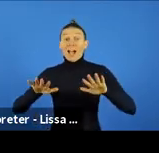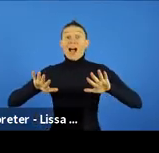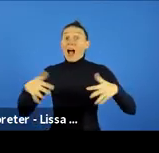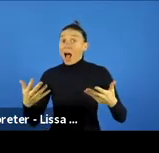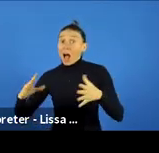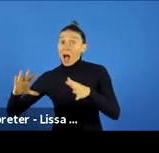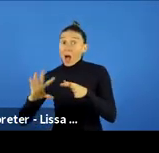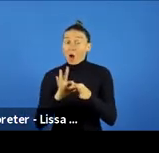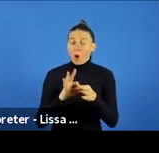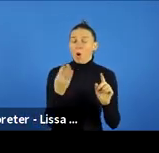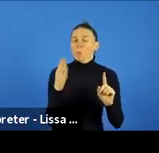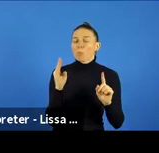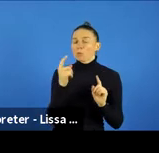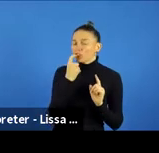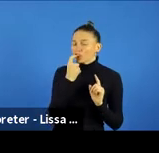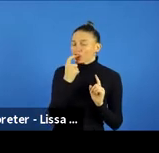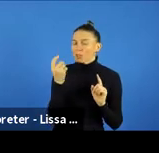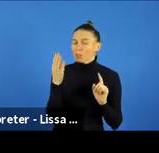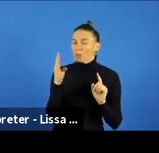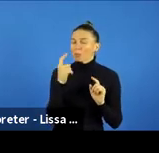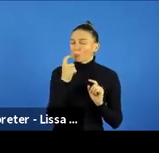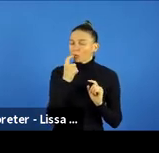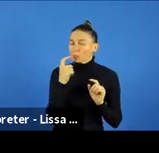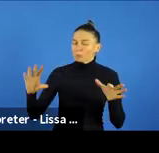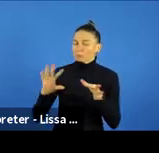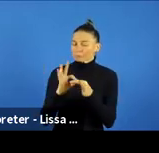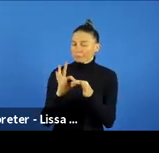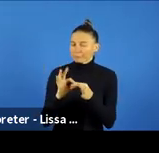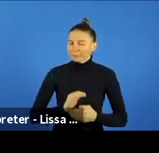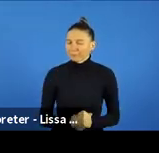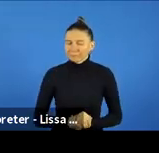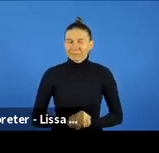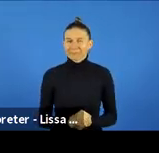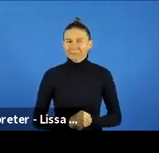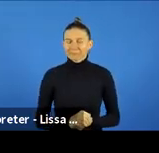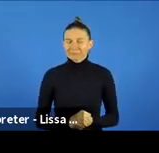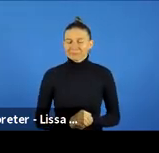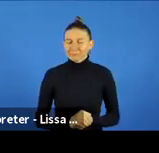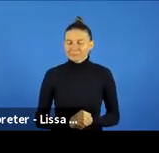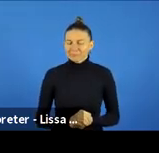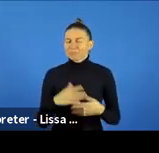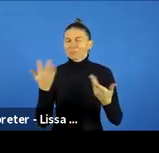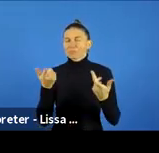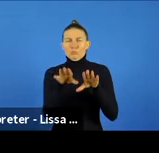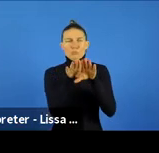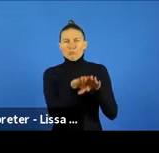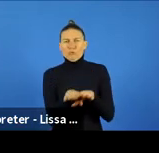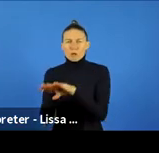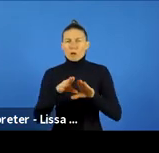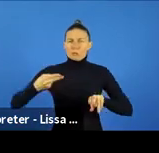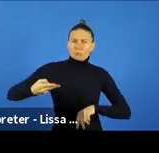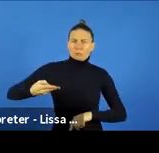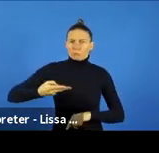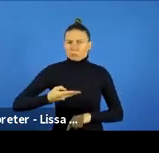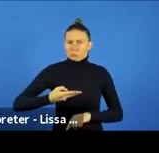a Bluetooth connection. I mean, your USB is connected to the standard USB port.